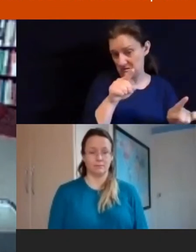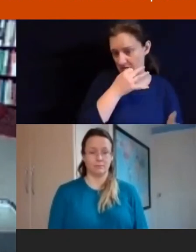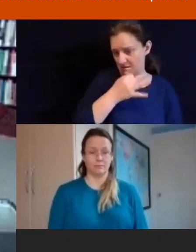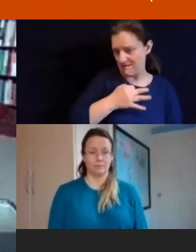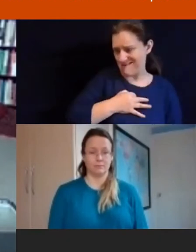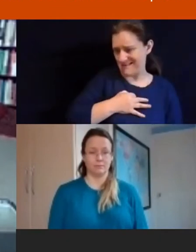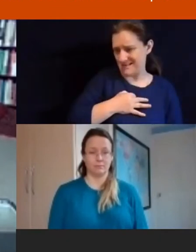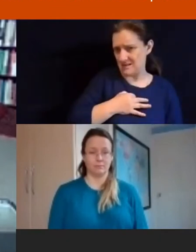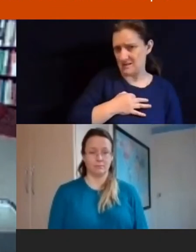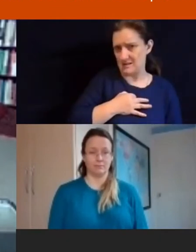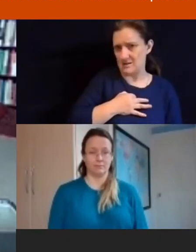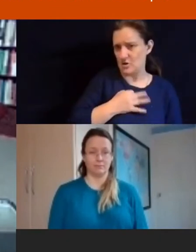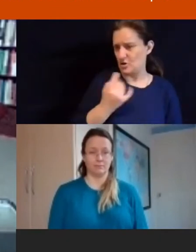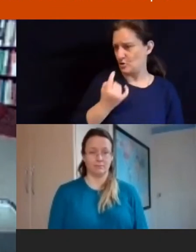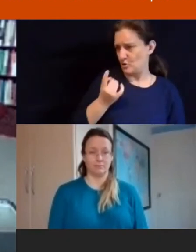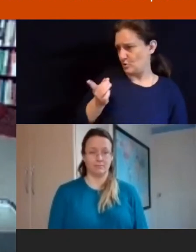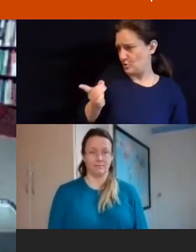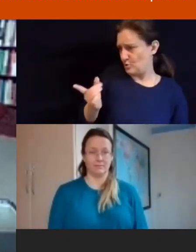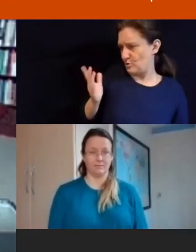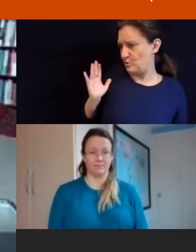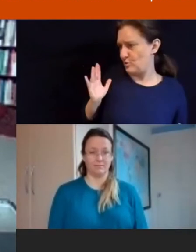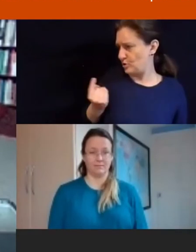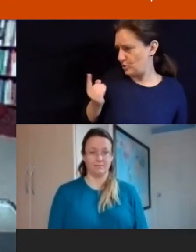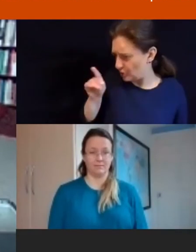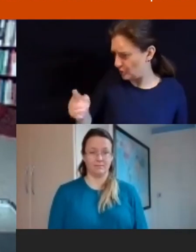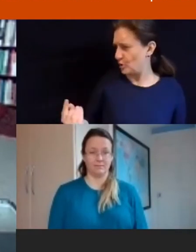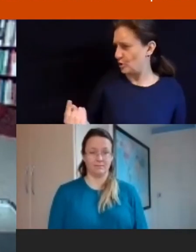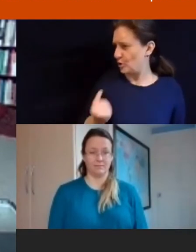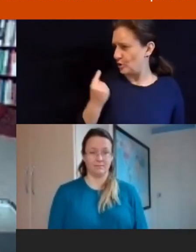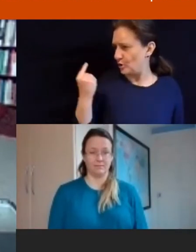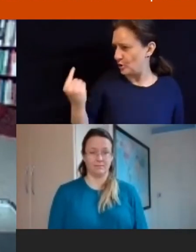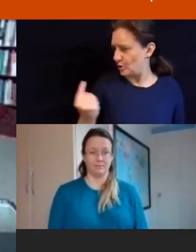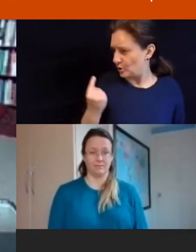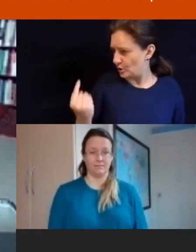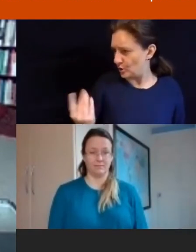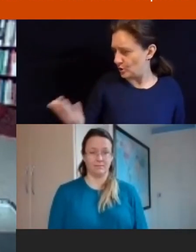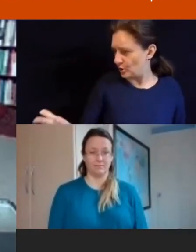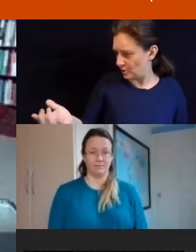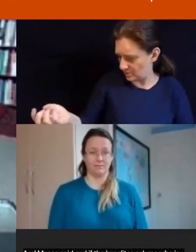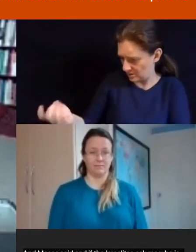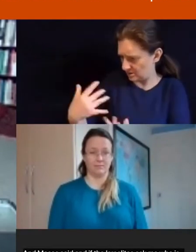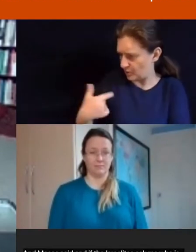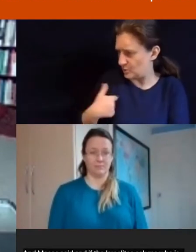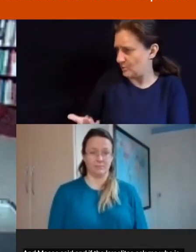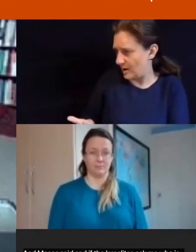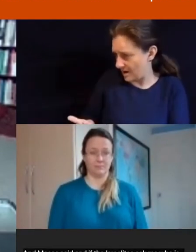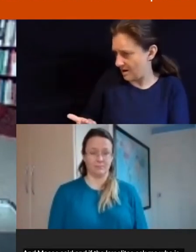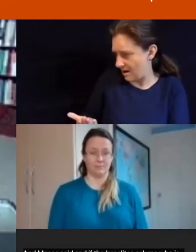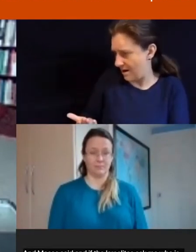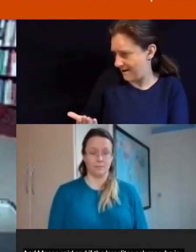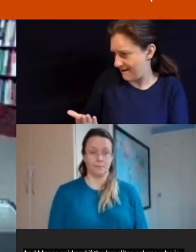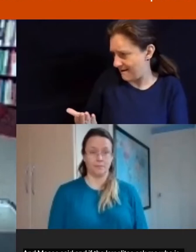'Who is this? Who are you that has spoken to me in the